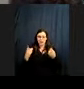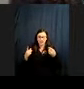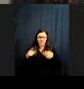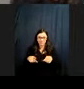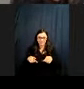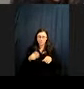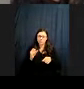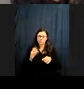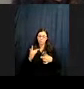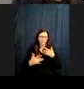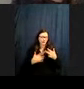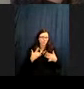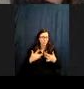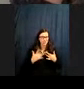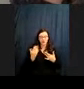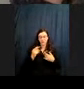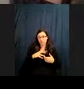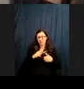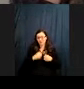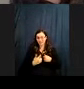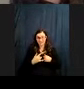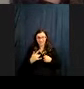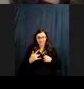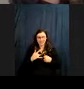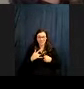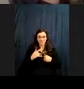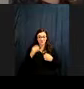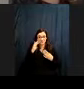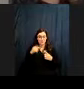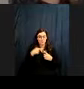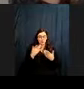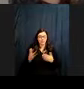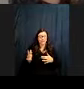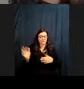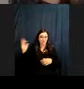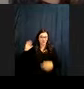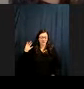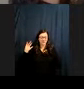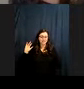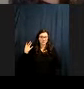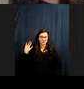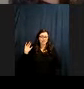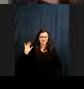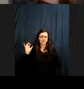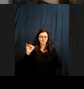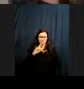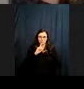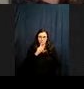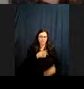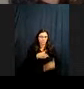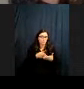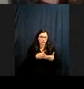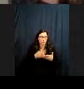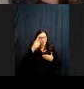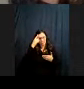or the joy or the grief we feel when we think about things in the past. It's really true that the